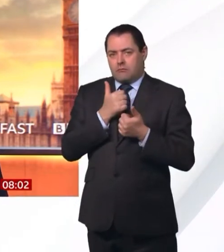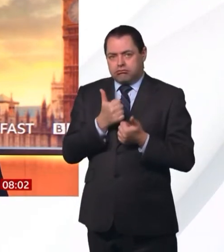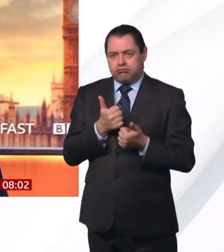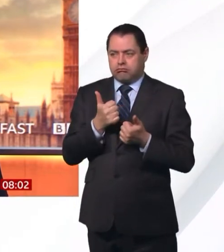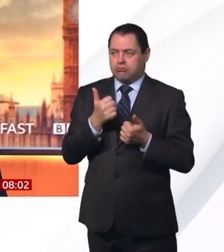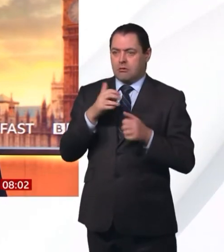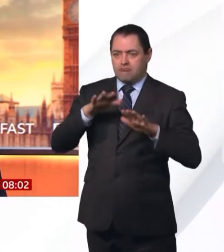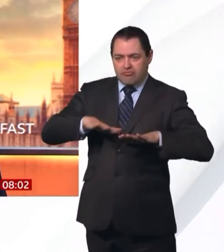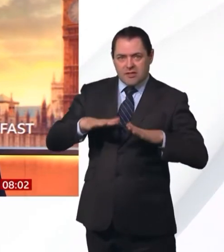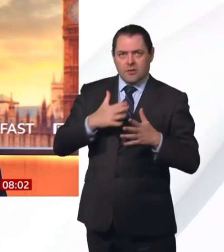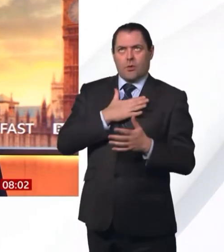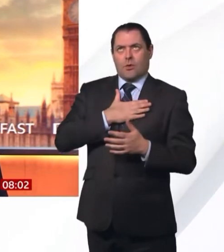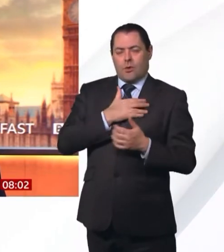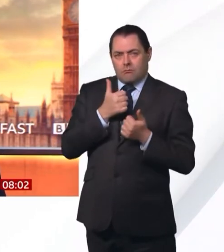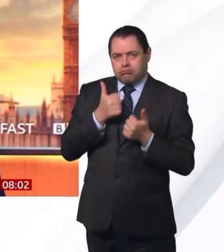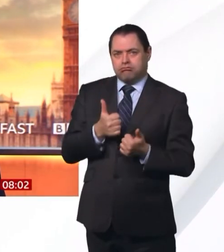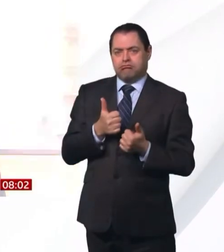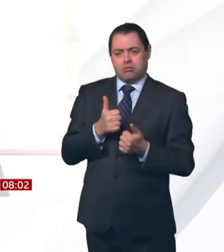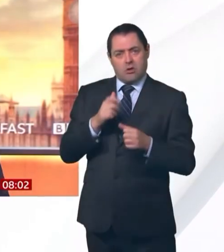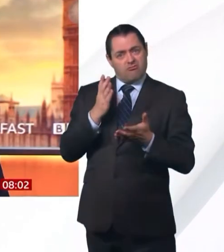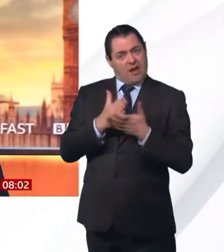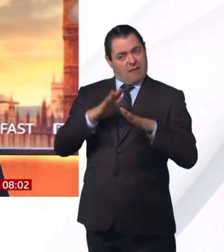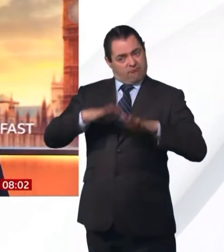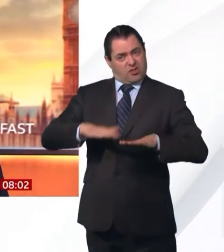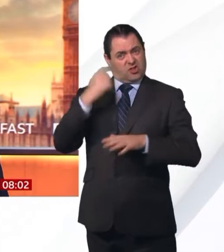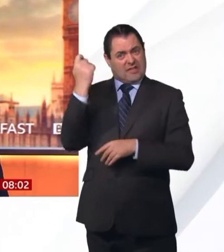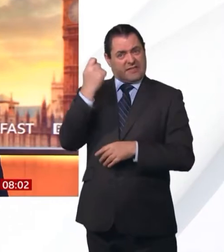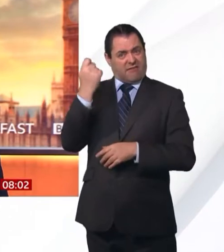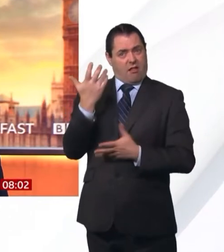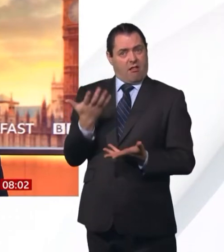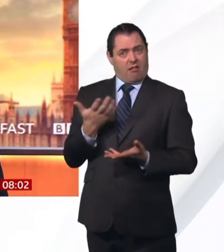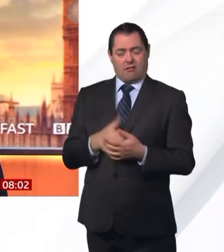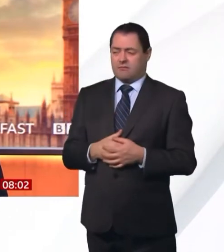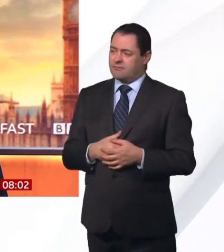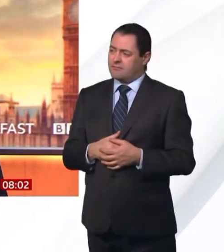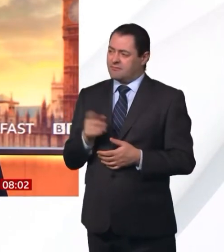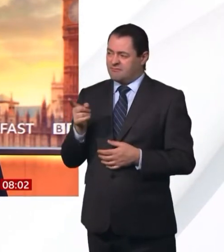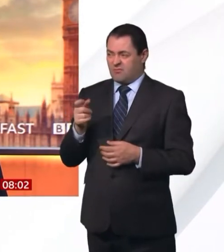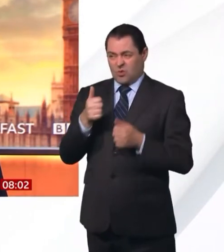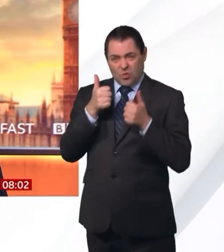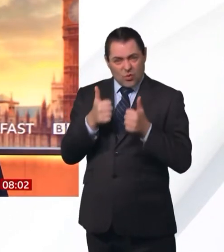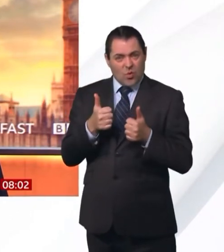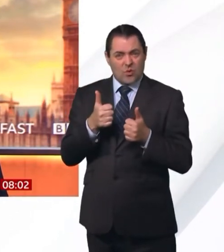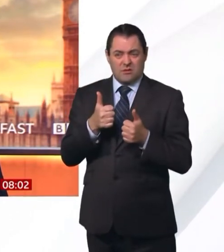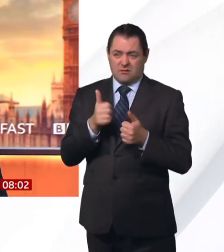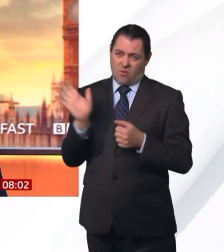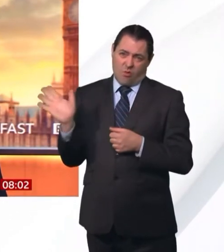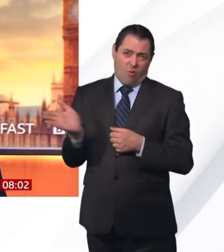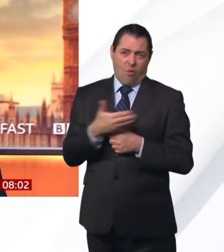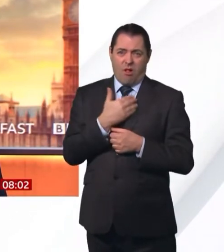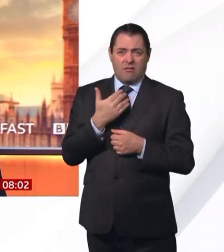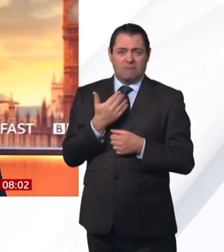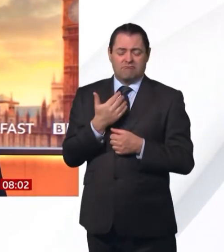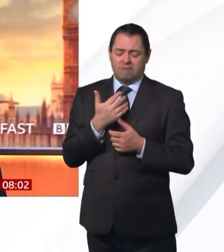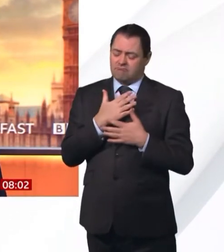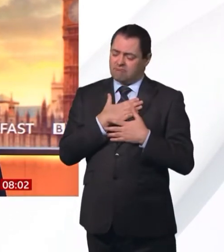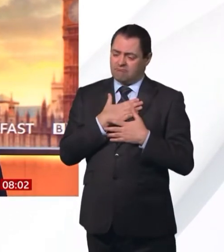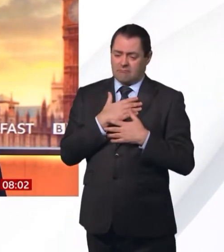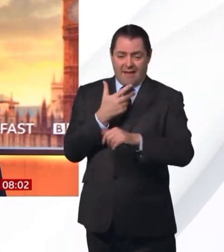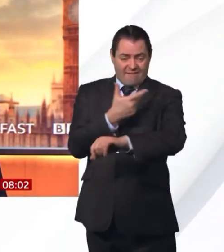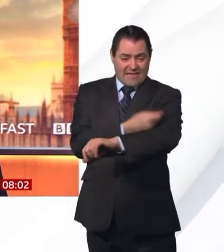country. This is a real British success story. And so this is really good news this morning that the vaccine's not just